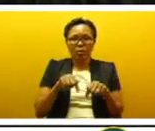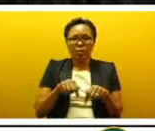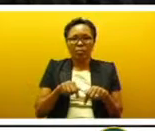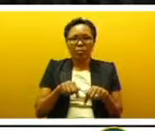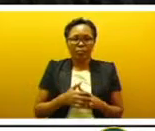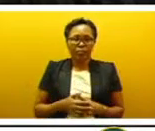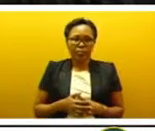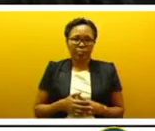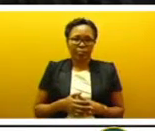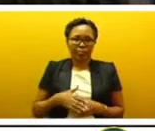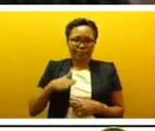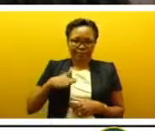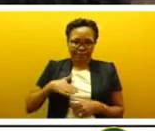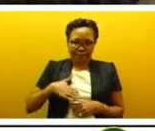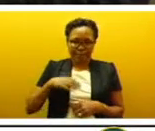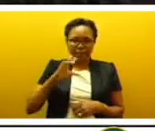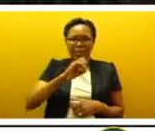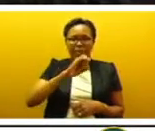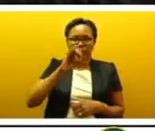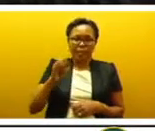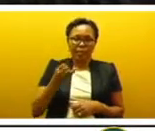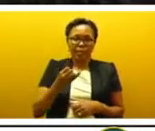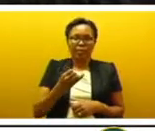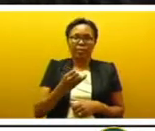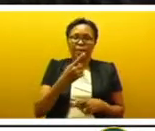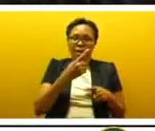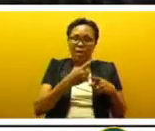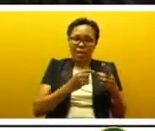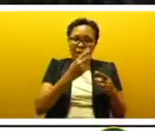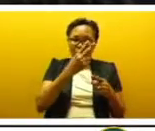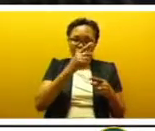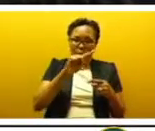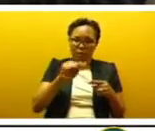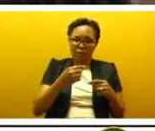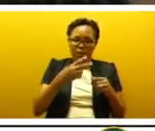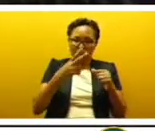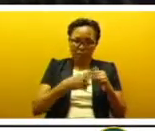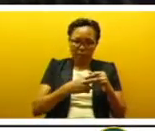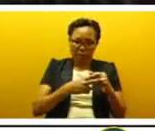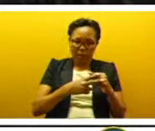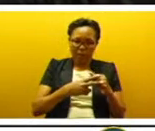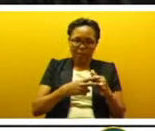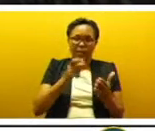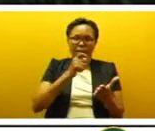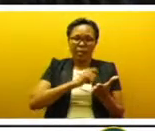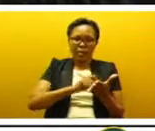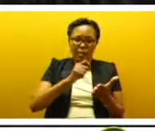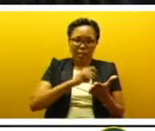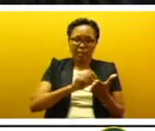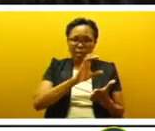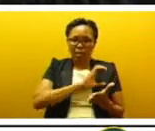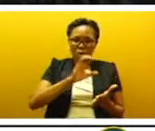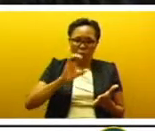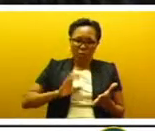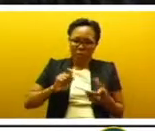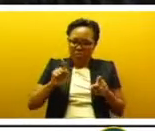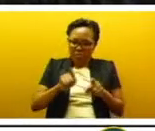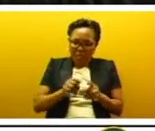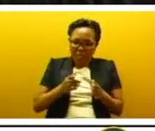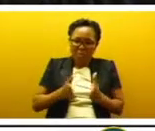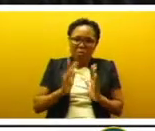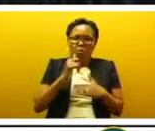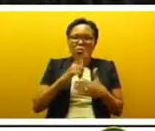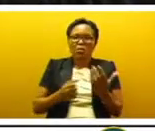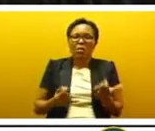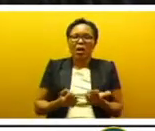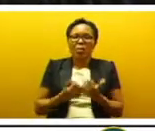Madam CJ, in 2007, the secretary to the commission, just like this year, was at